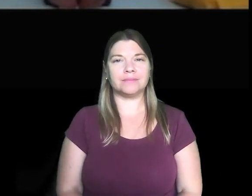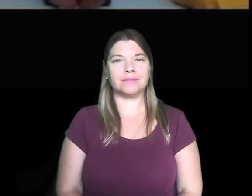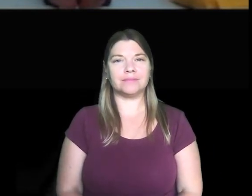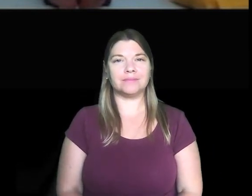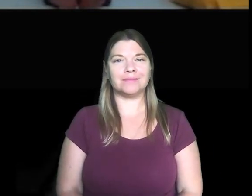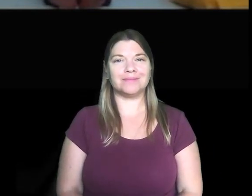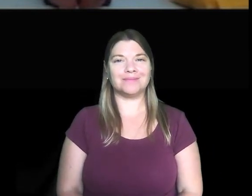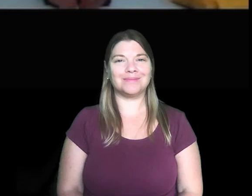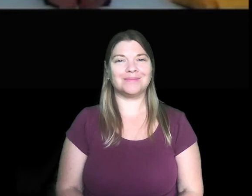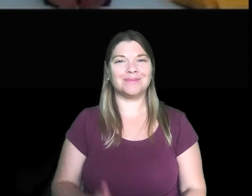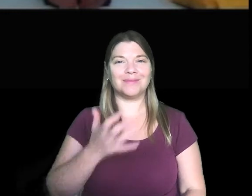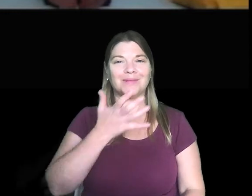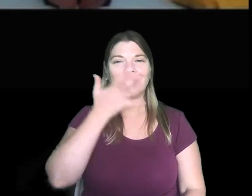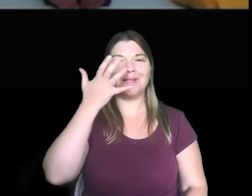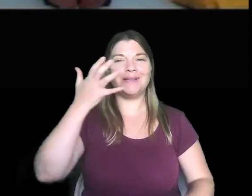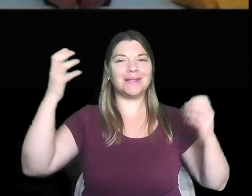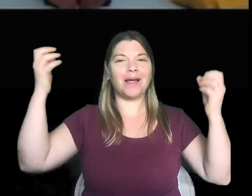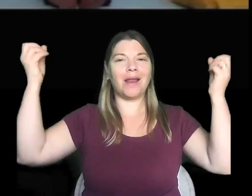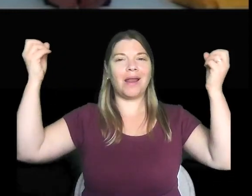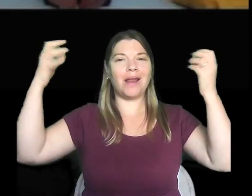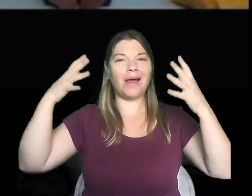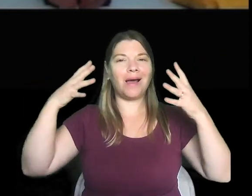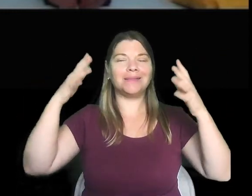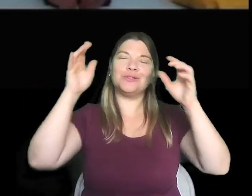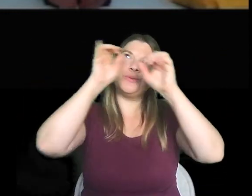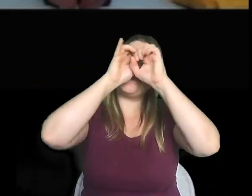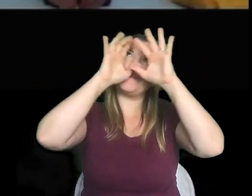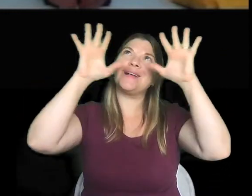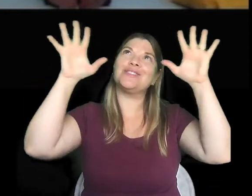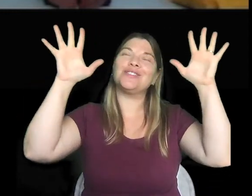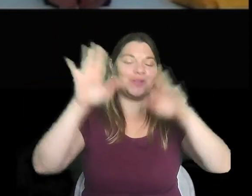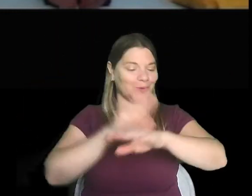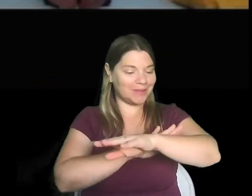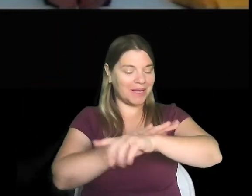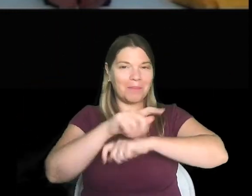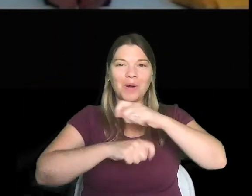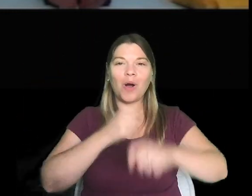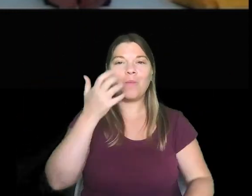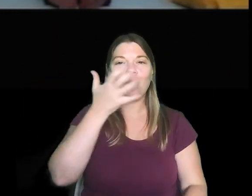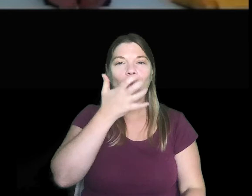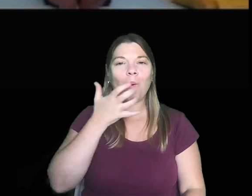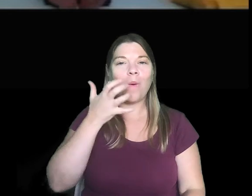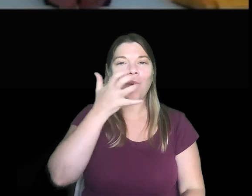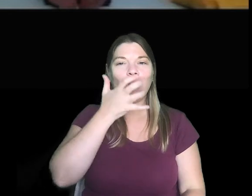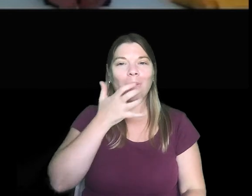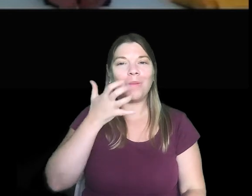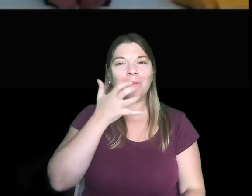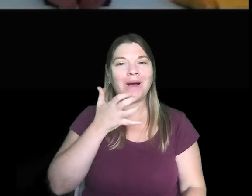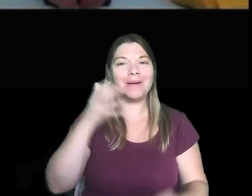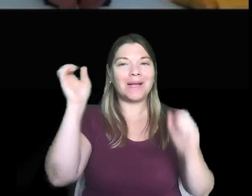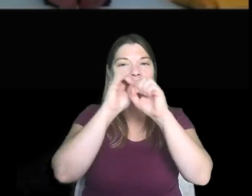As the heat and light warm your skin, you are cooled by the gentle sound of trickling water.